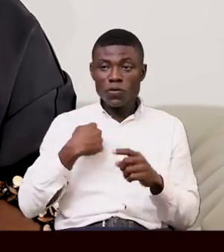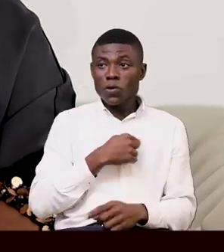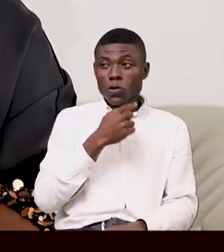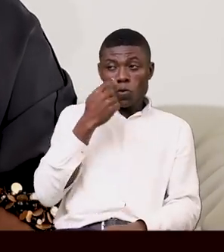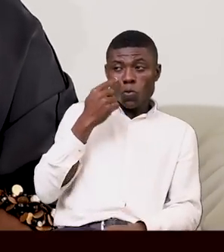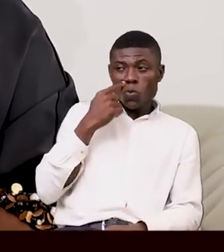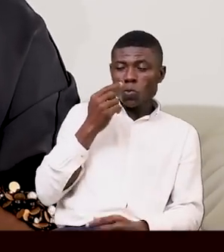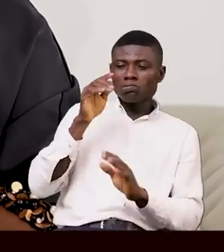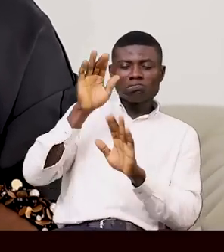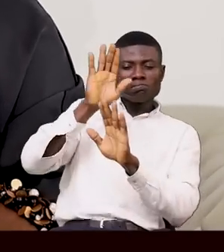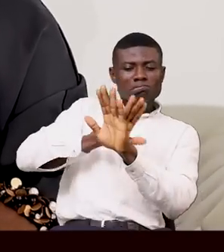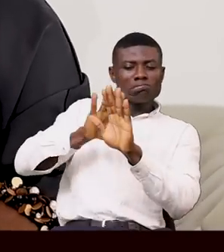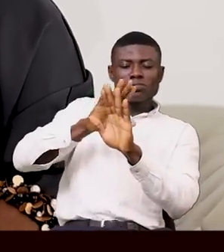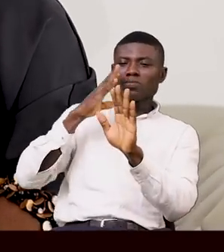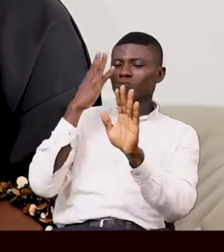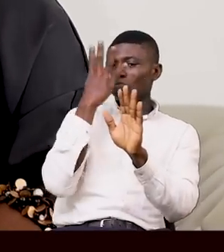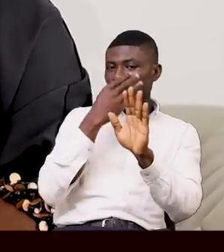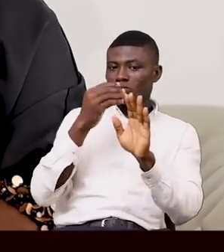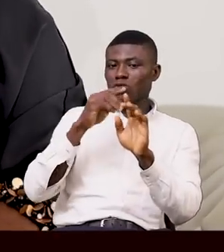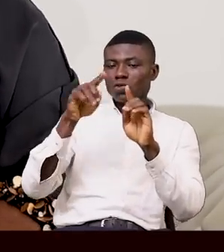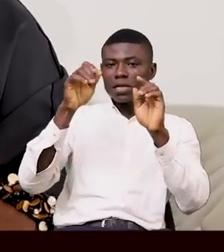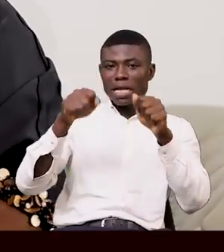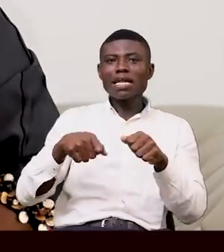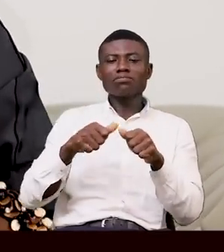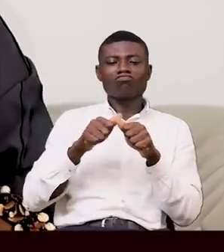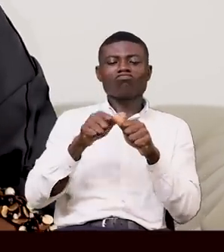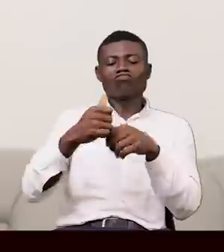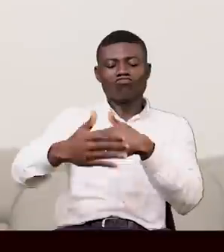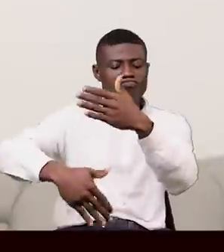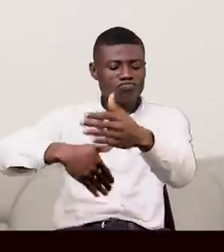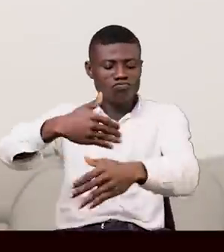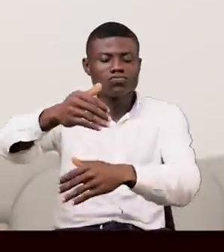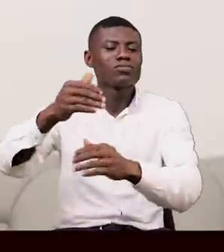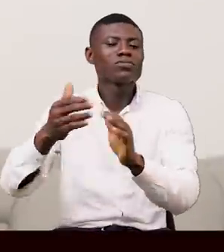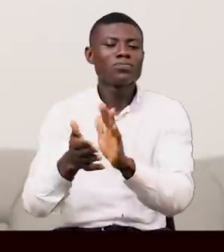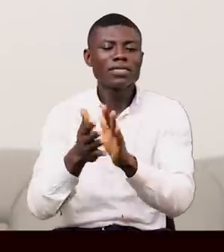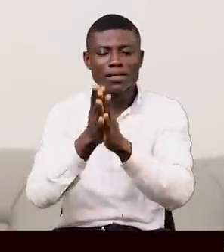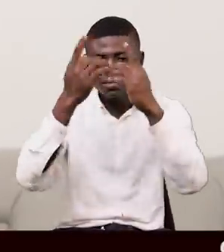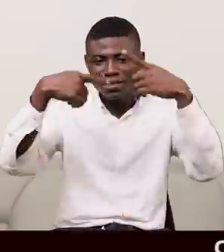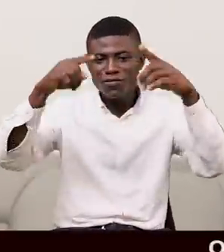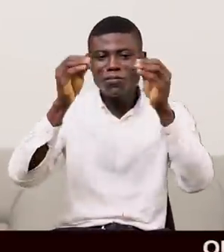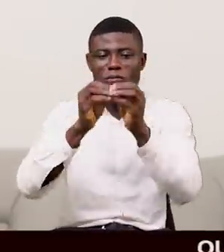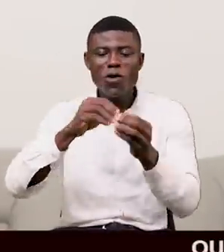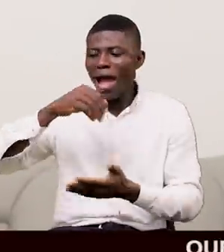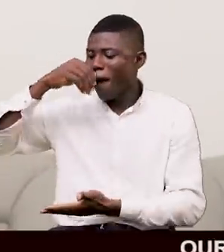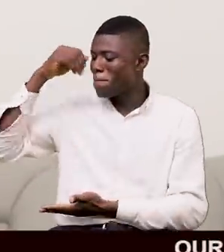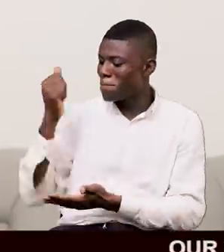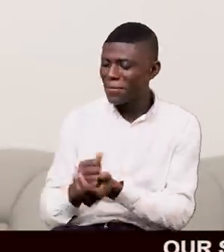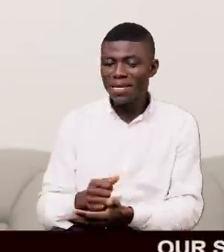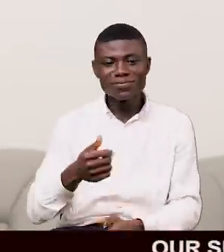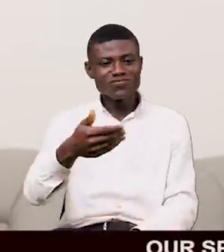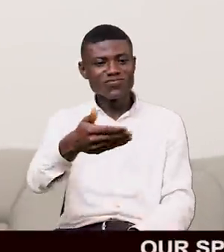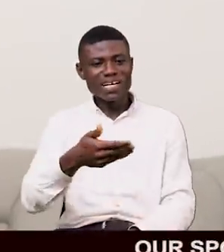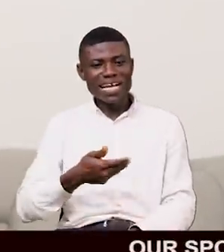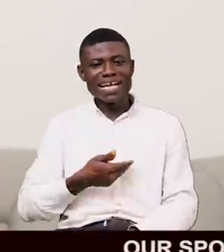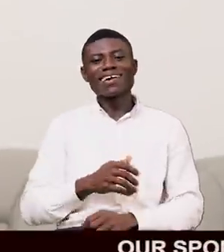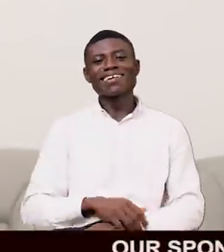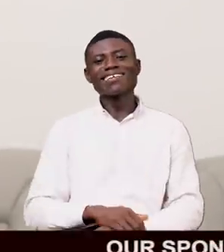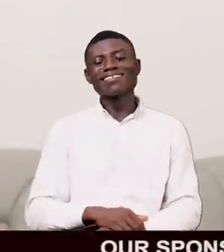efe. Yes. Enti. Ubetumi akwa kodru tri ho. Amen. Na mo akwa ba. Me Jesus